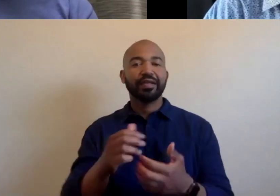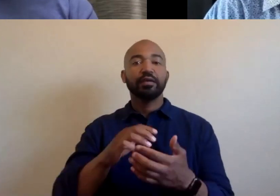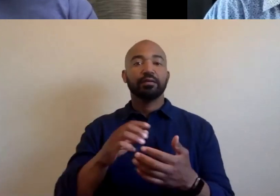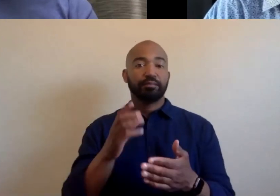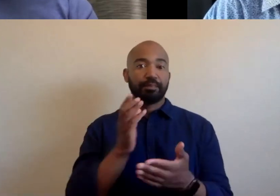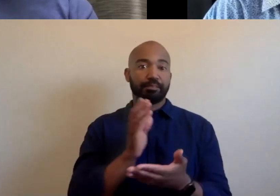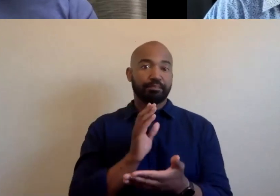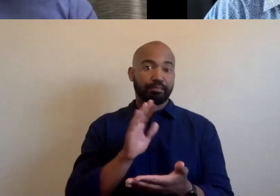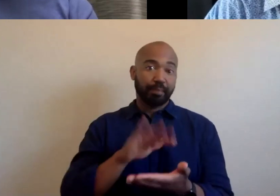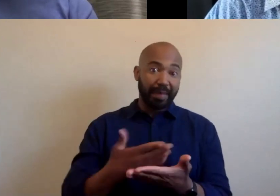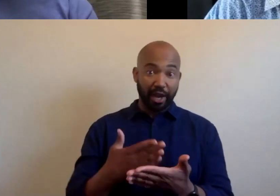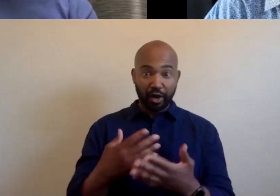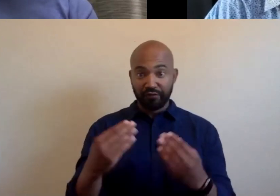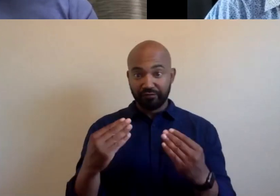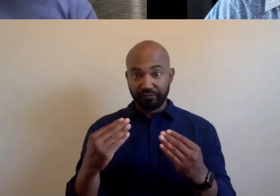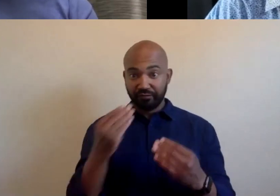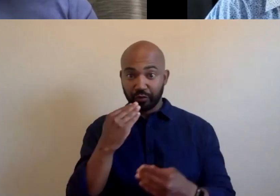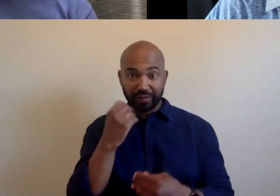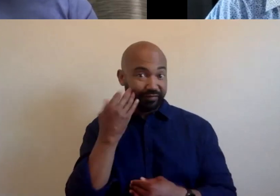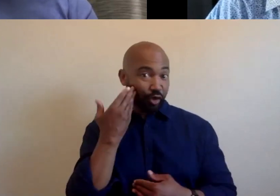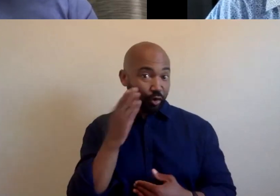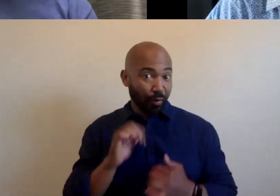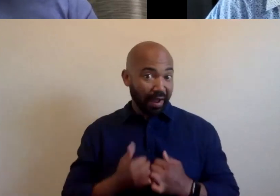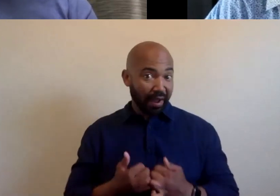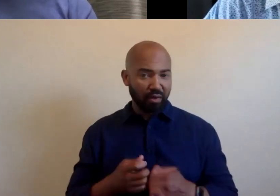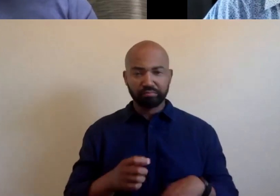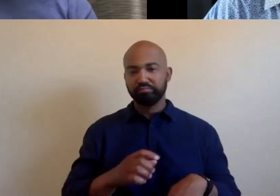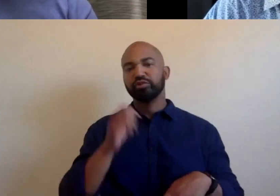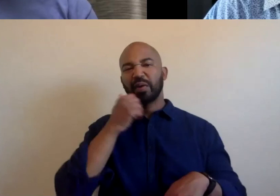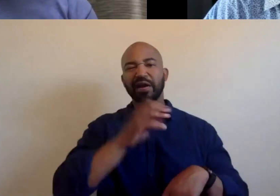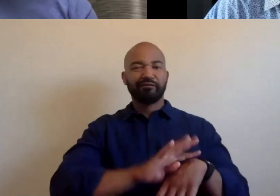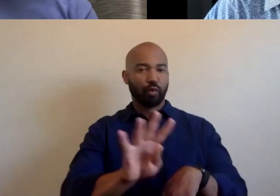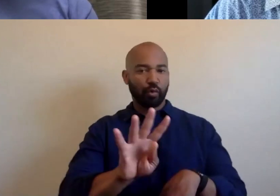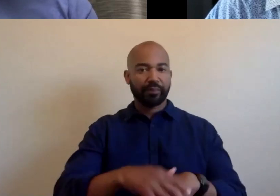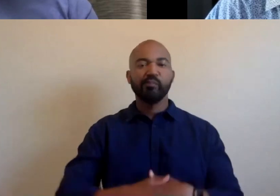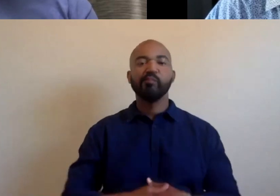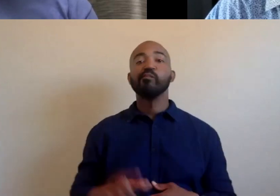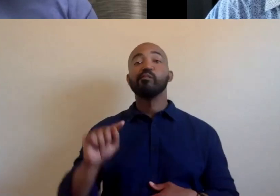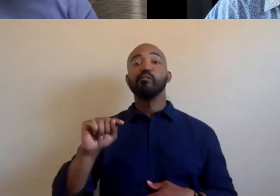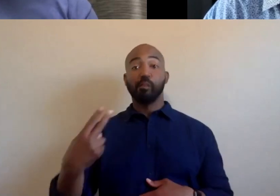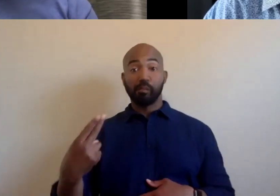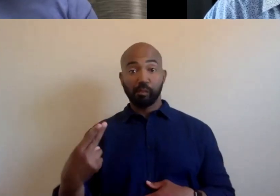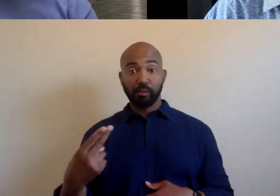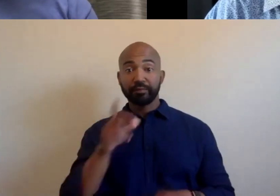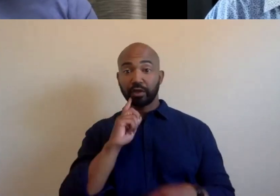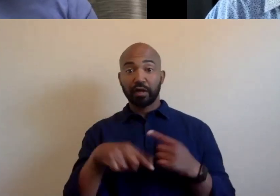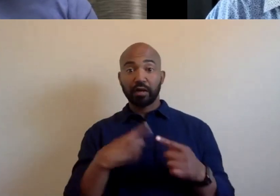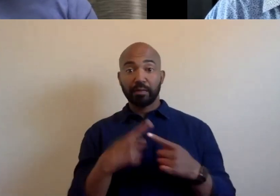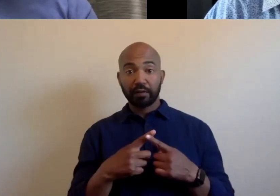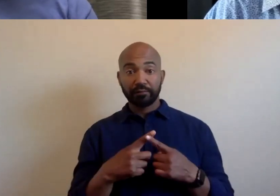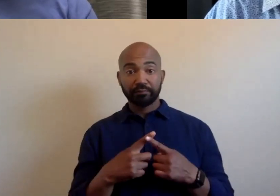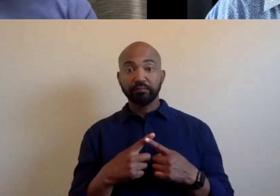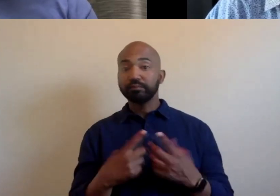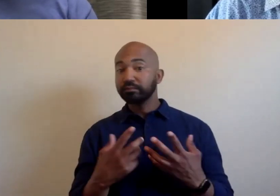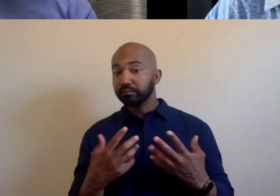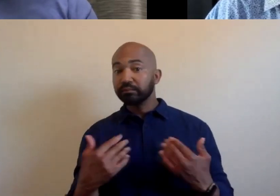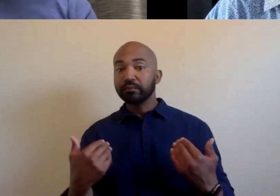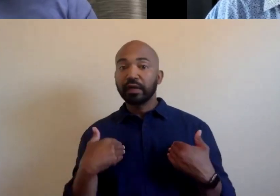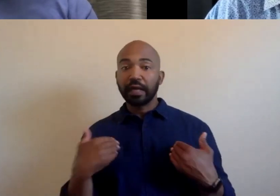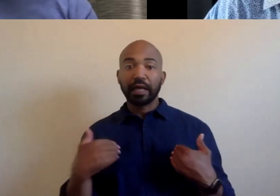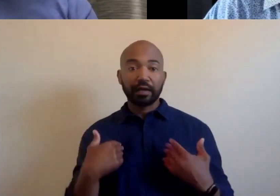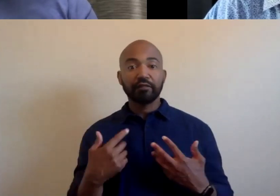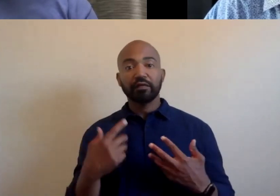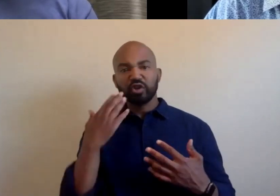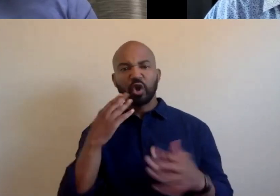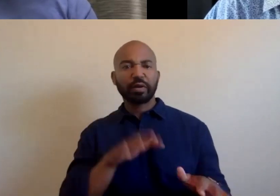don't know how to. So really fun tomorrow at 4. Thursday we're going to talk about what does pride mean to you. So kind of just a casual